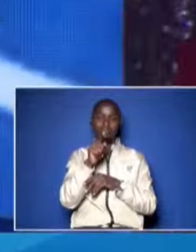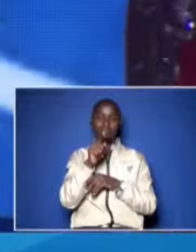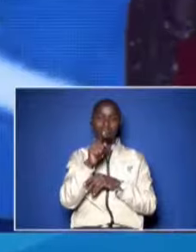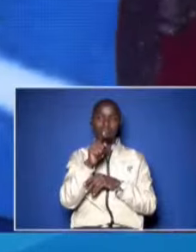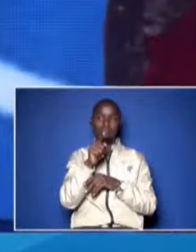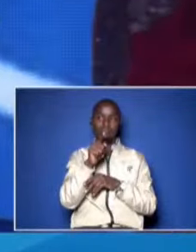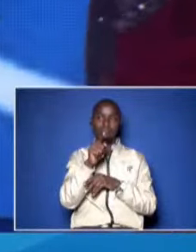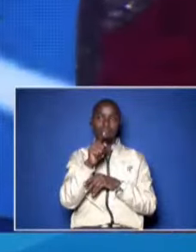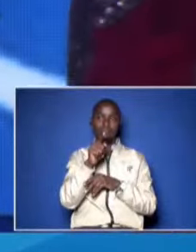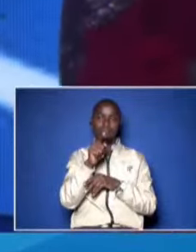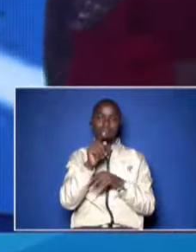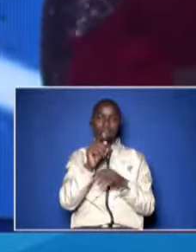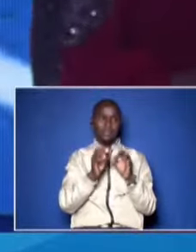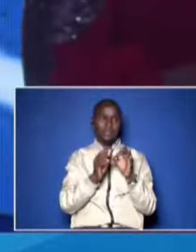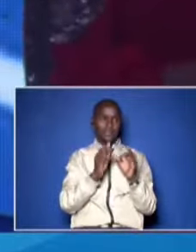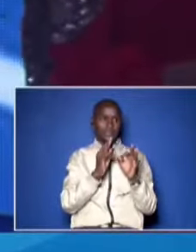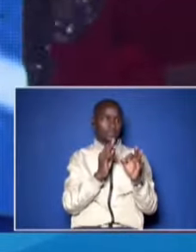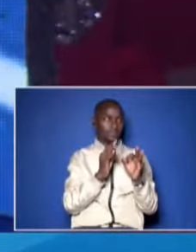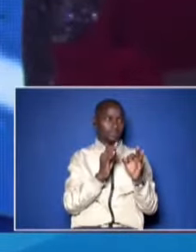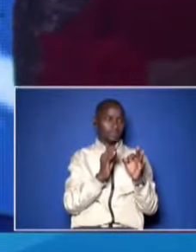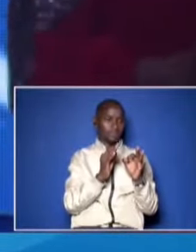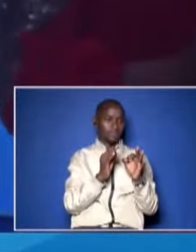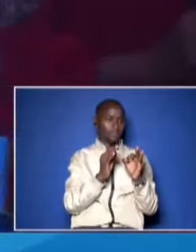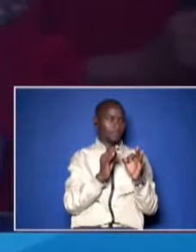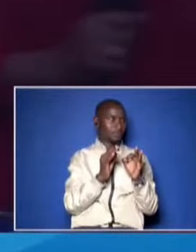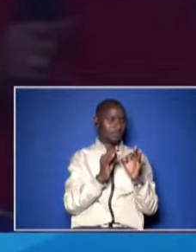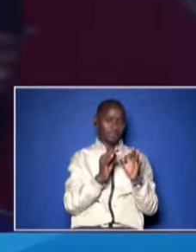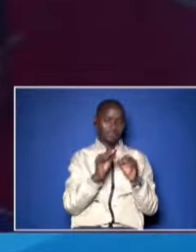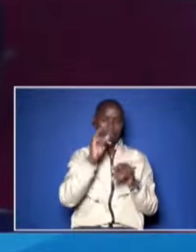you if I may a few